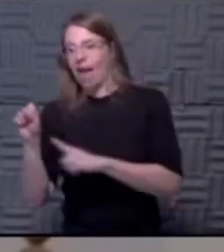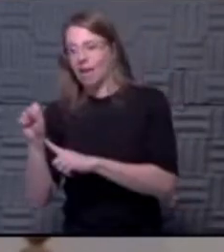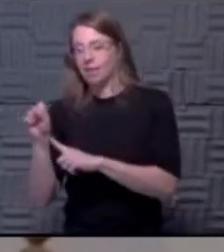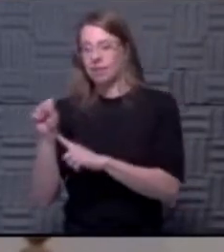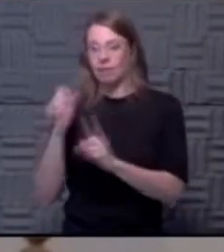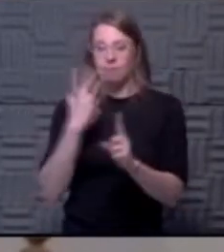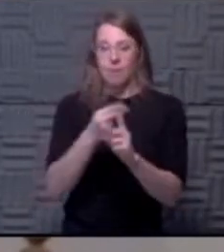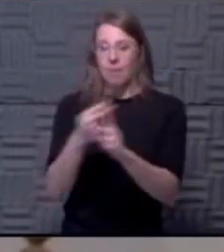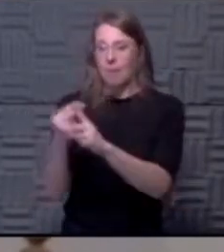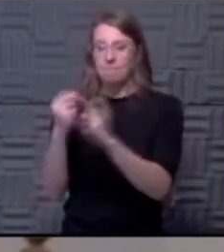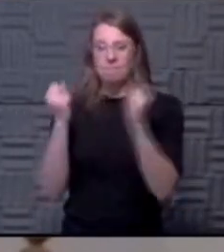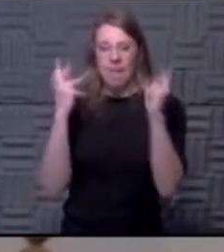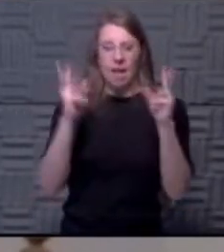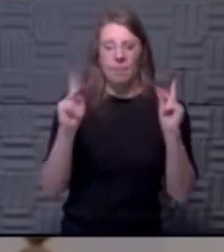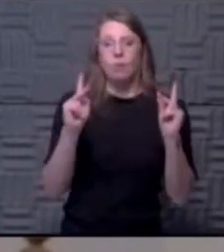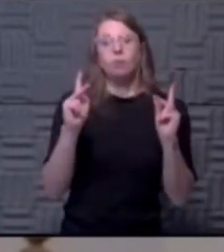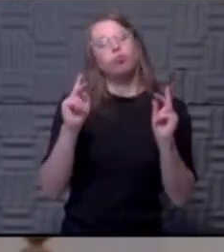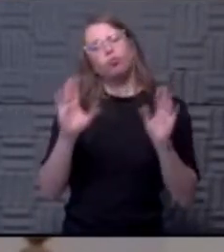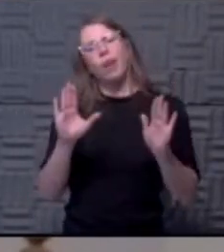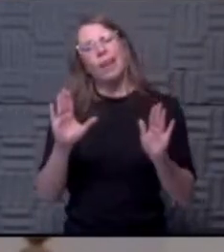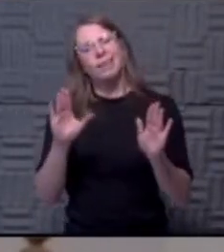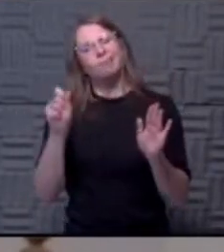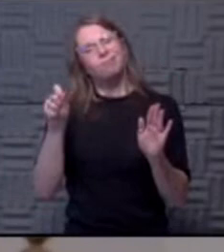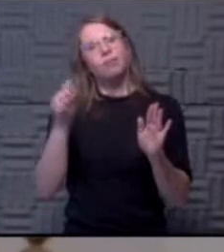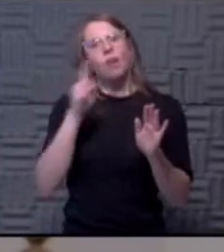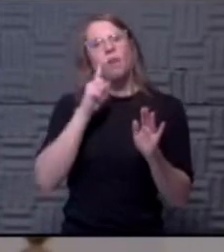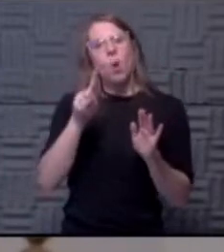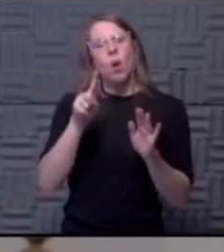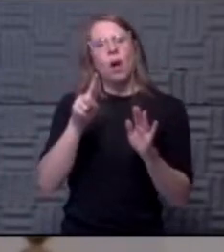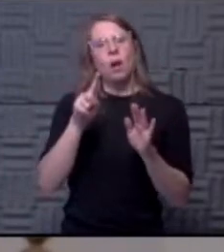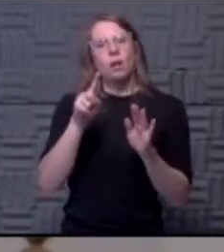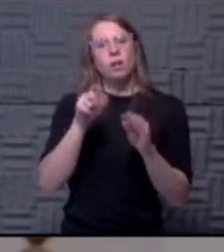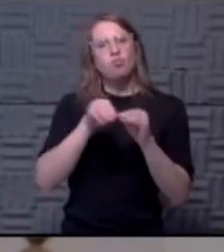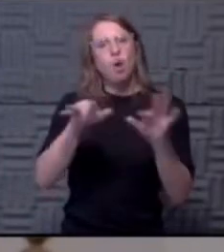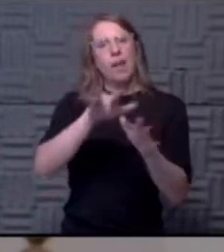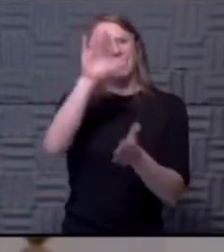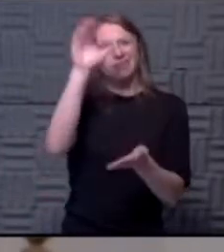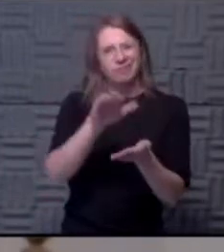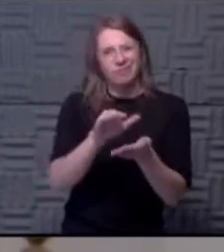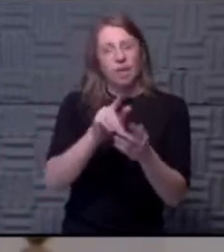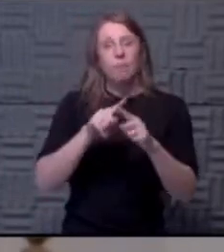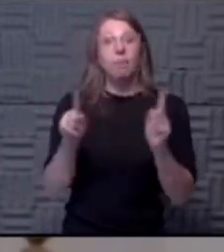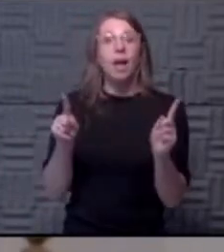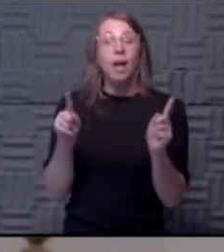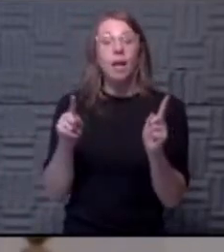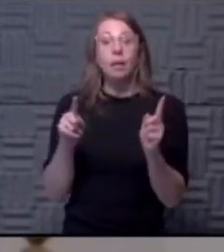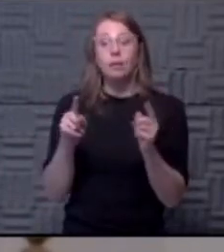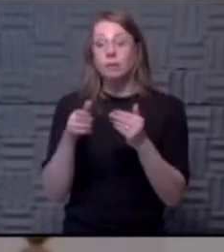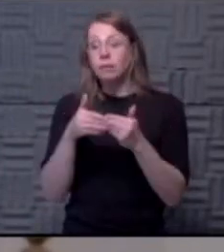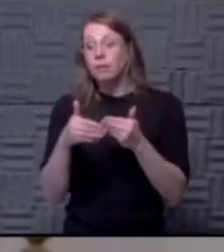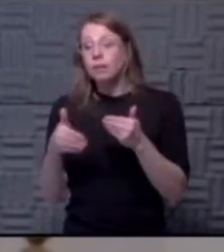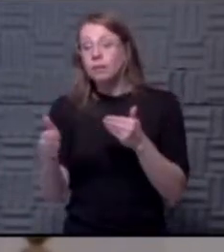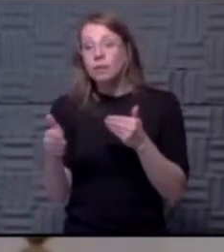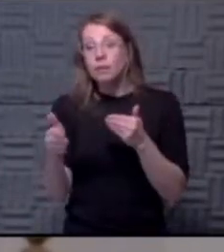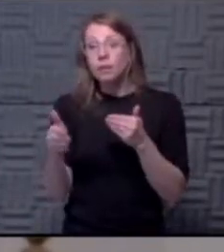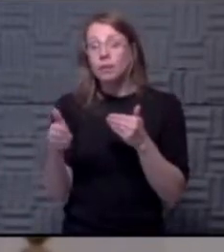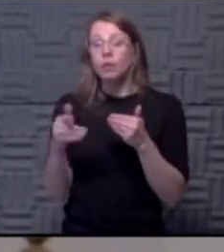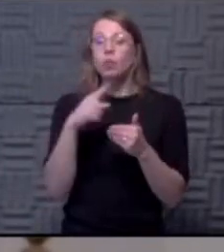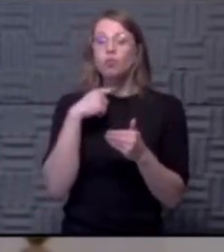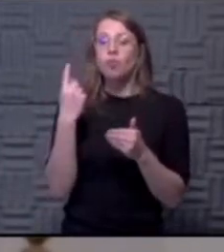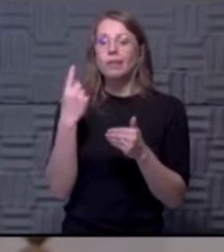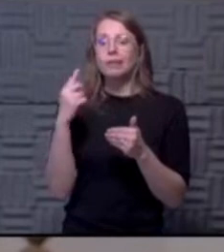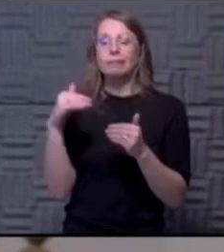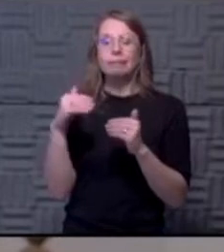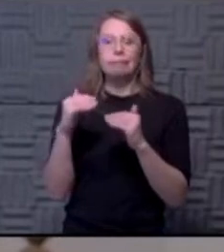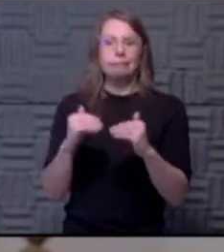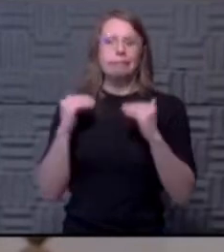number of people. And that's been great for pushing down spread. But From here on, and particularly in these risk populations,